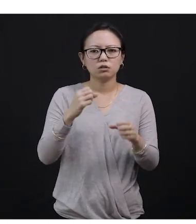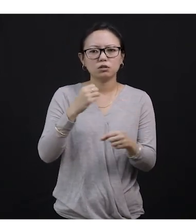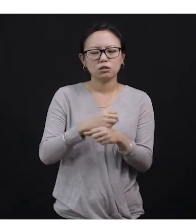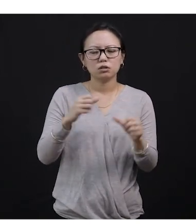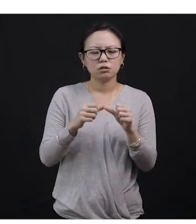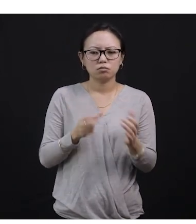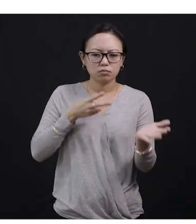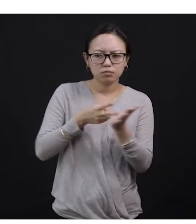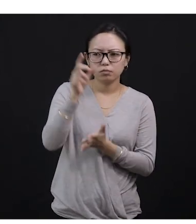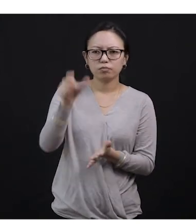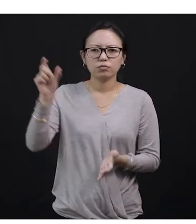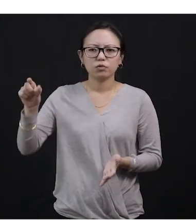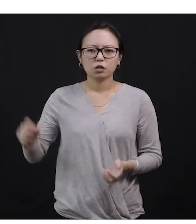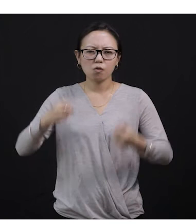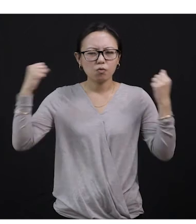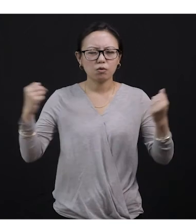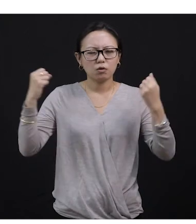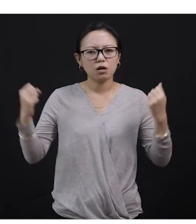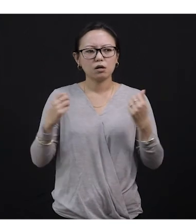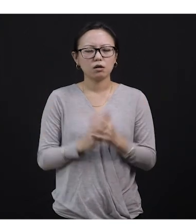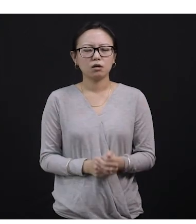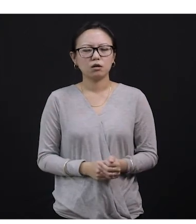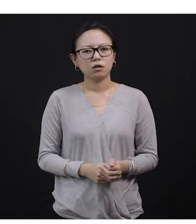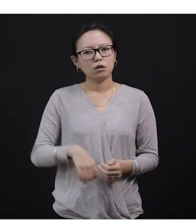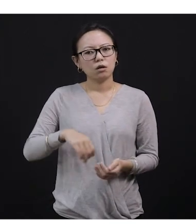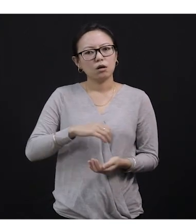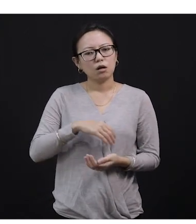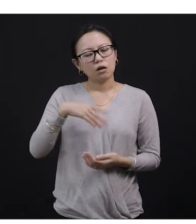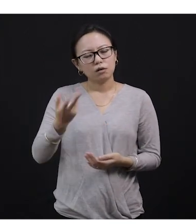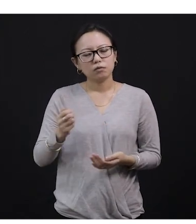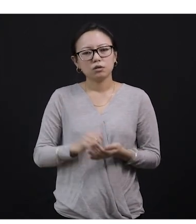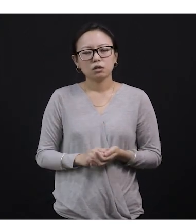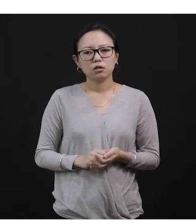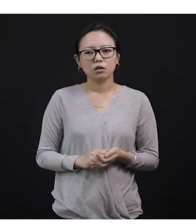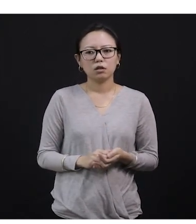So once the crops are grown, once the crops are harvested,